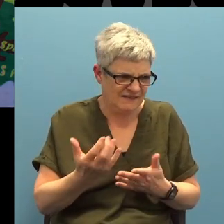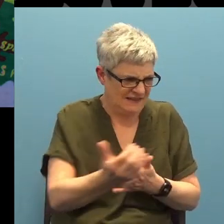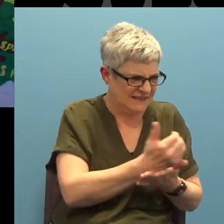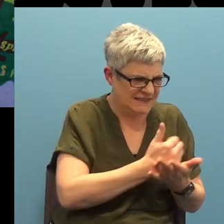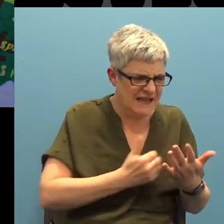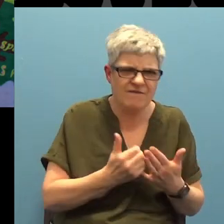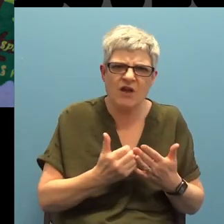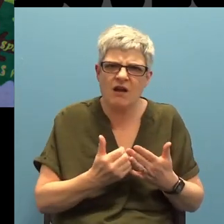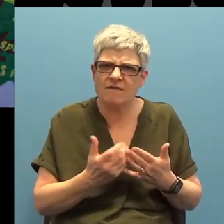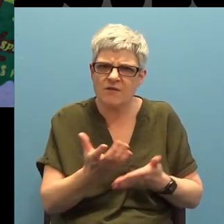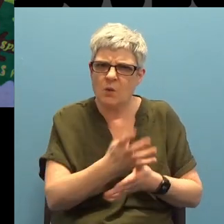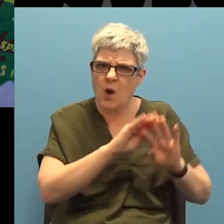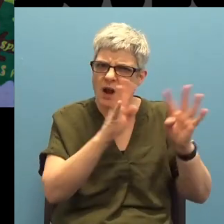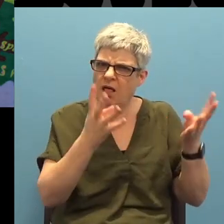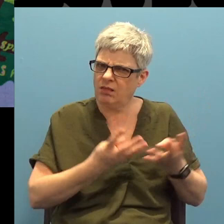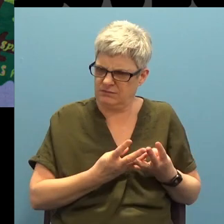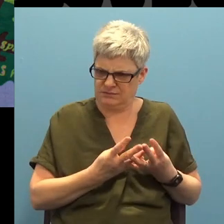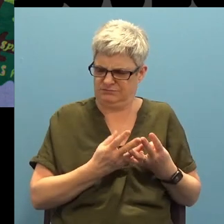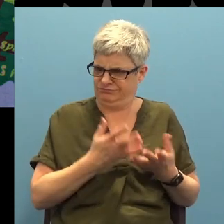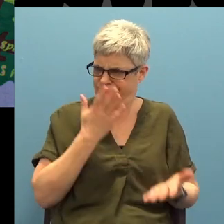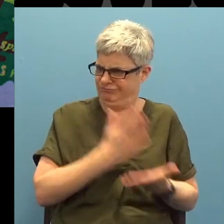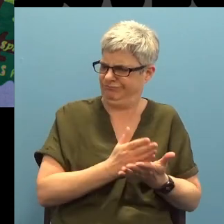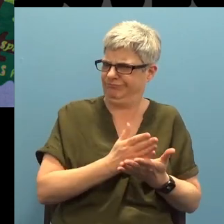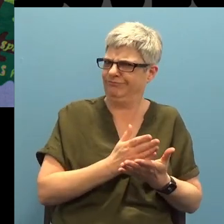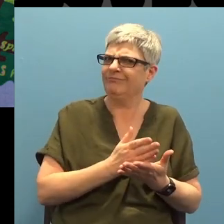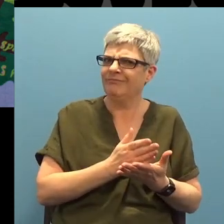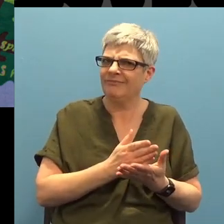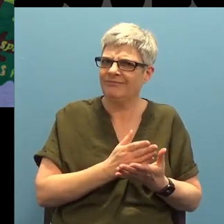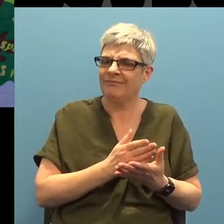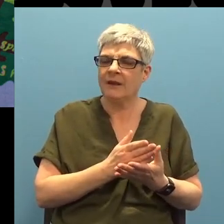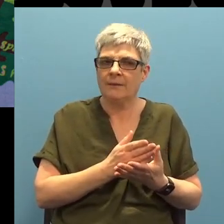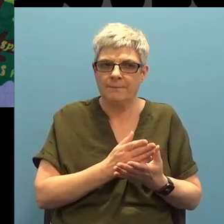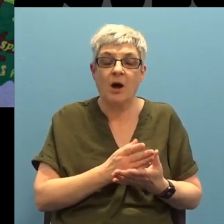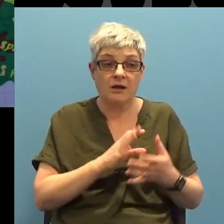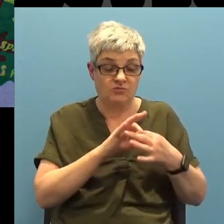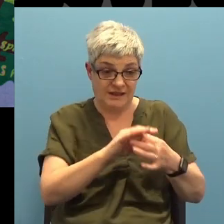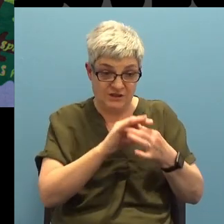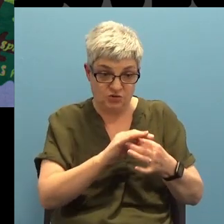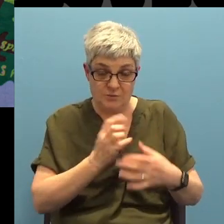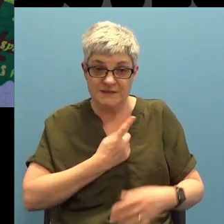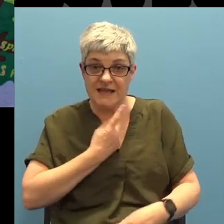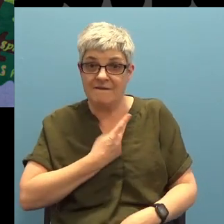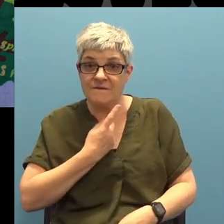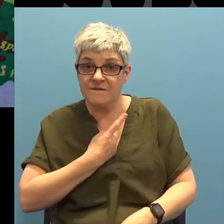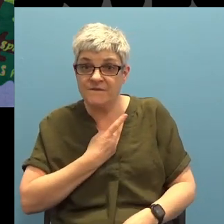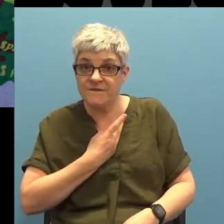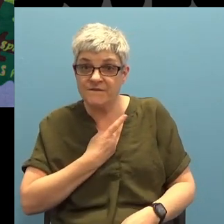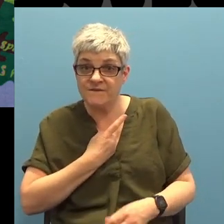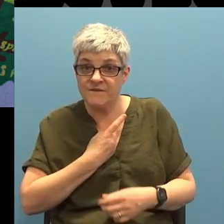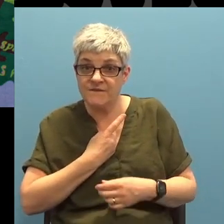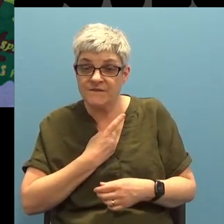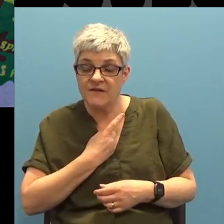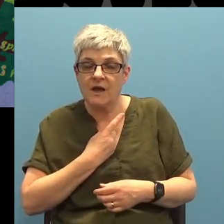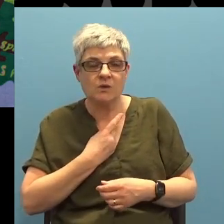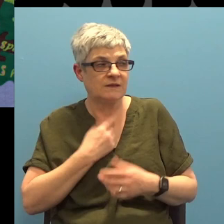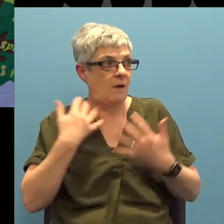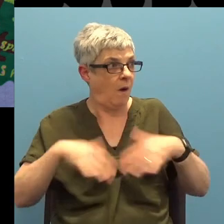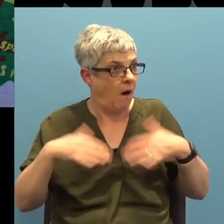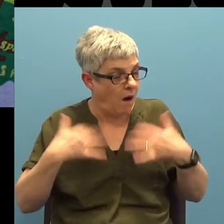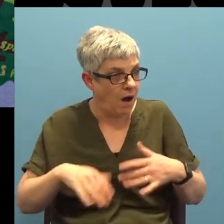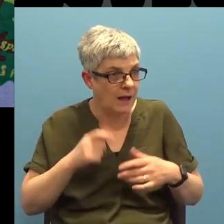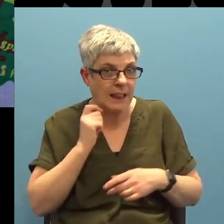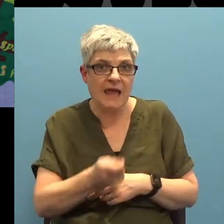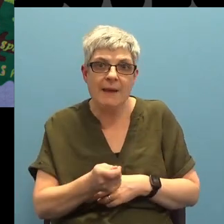world? What he just said in relation to himself was an amazing claim,